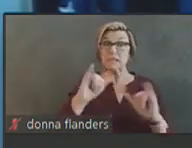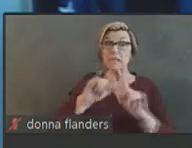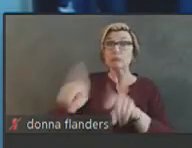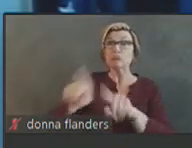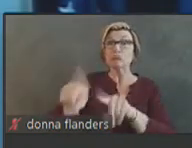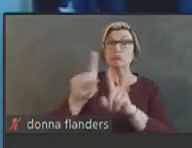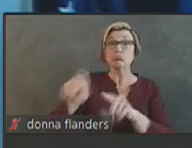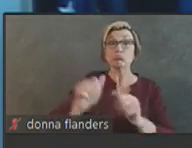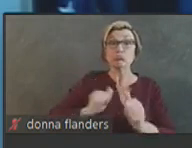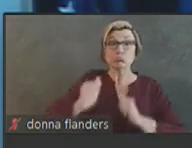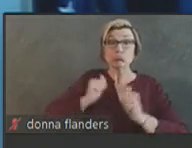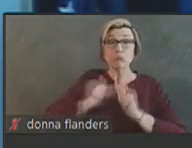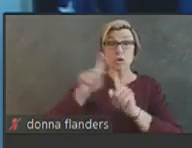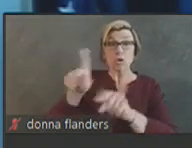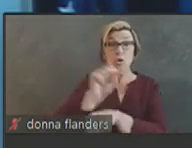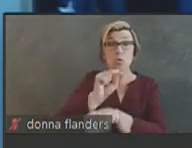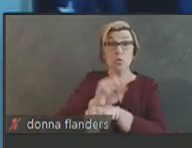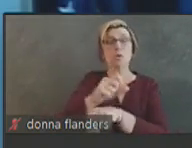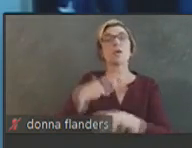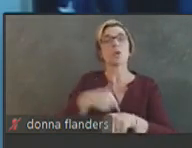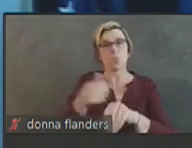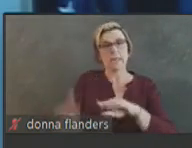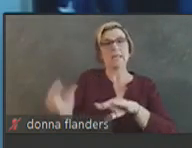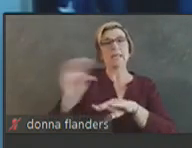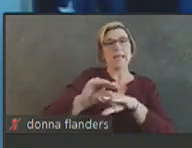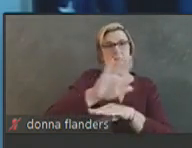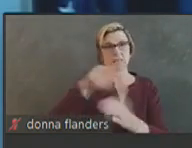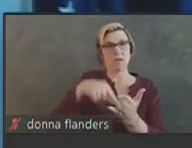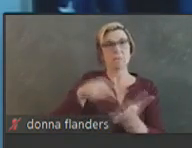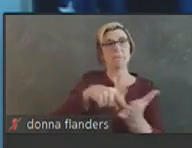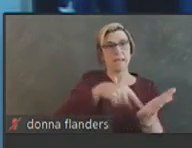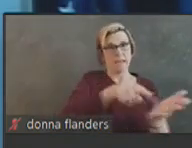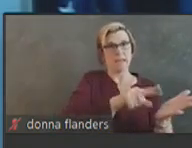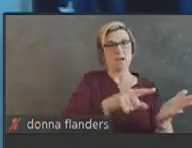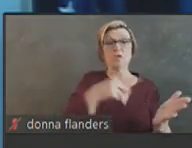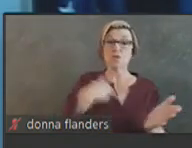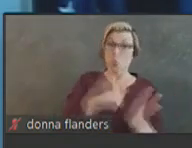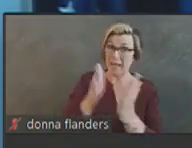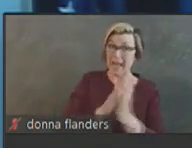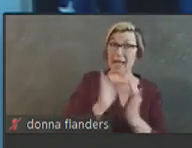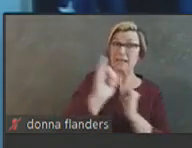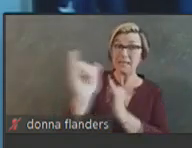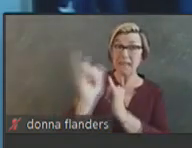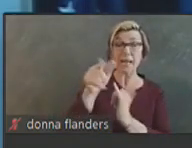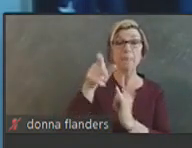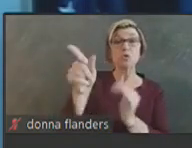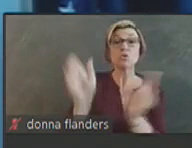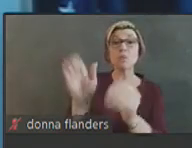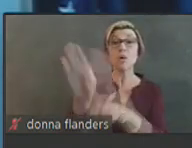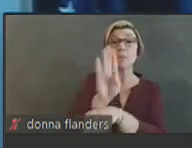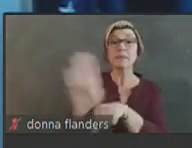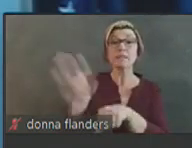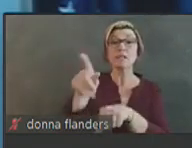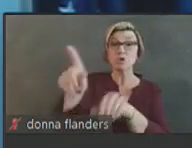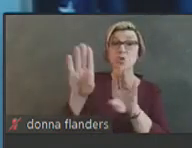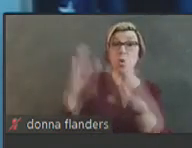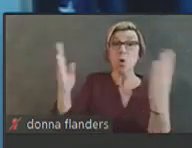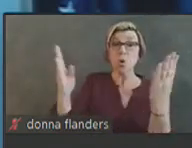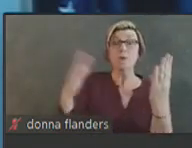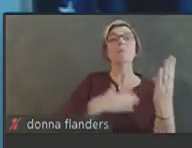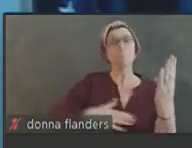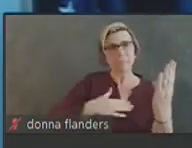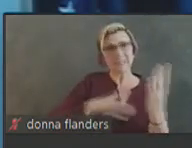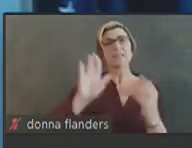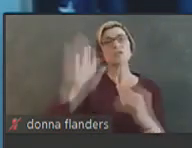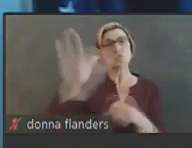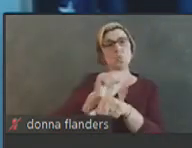to also provide enhanced pay of those men and women who are providing critical services in our